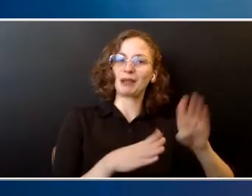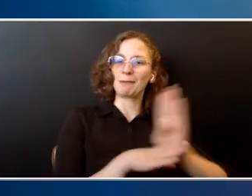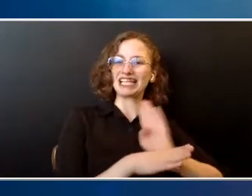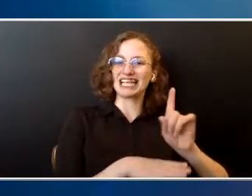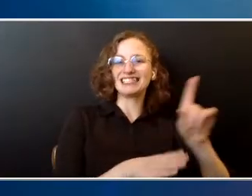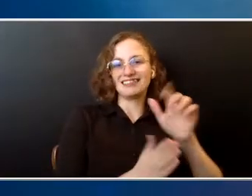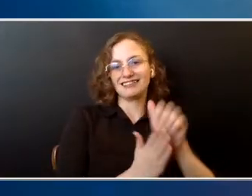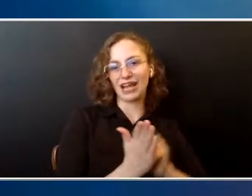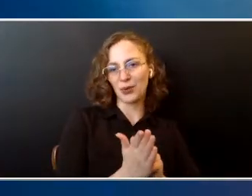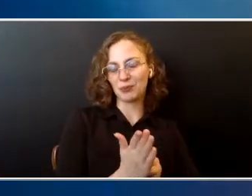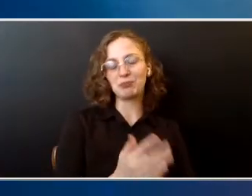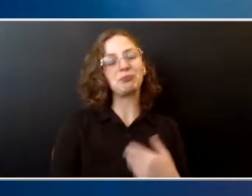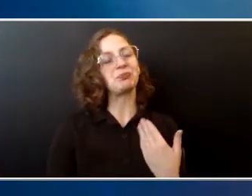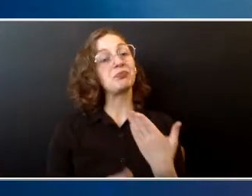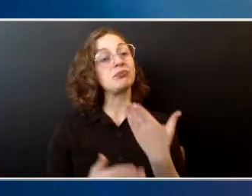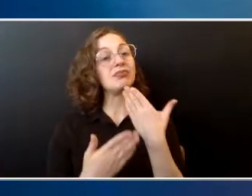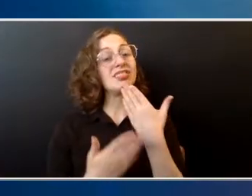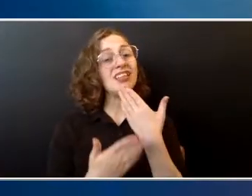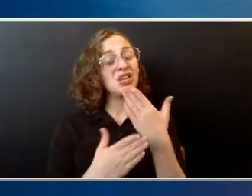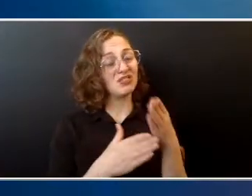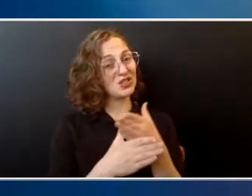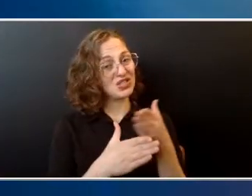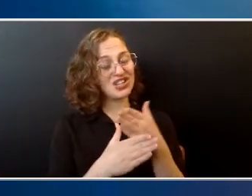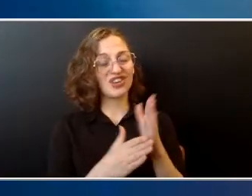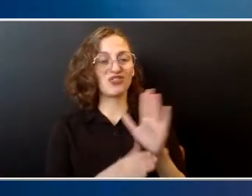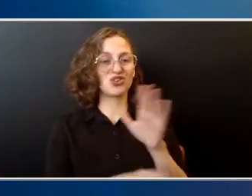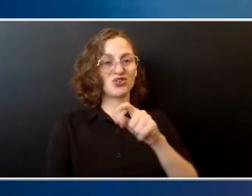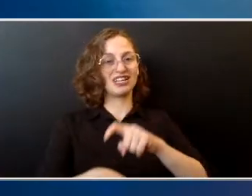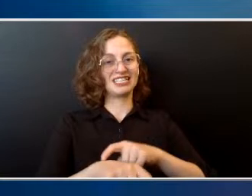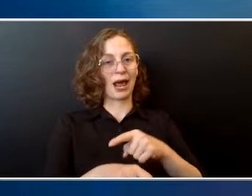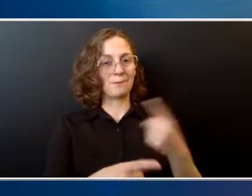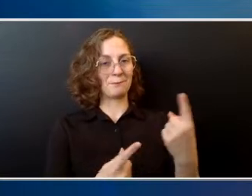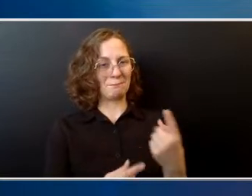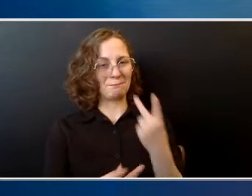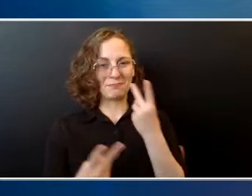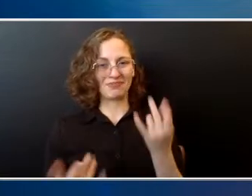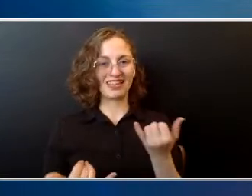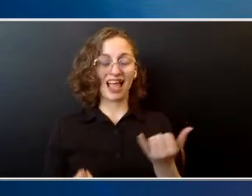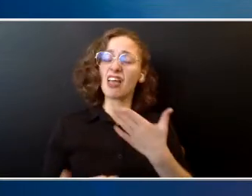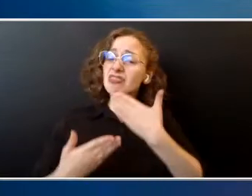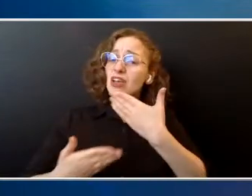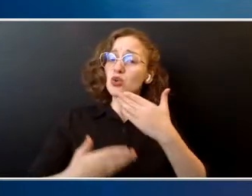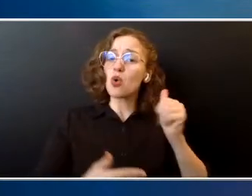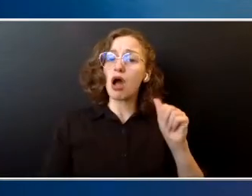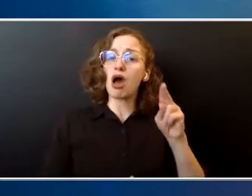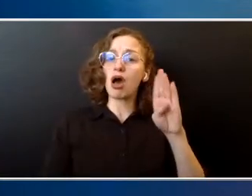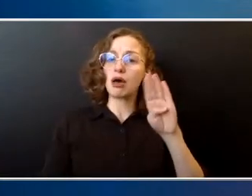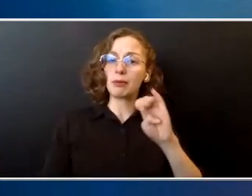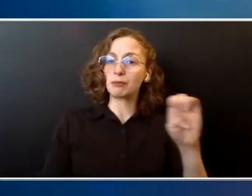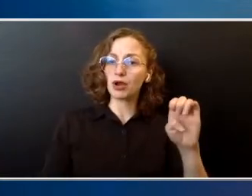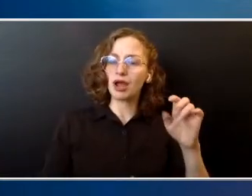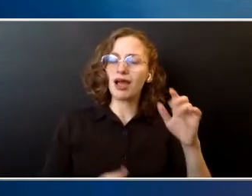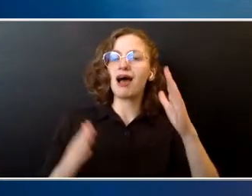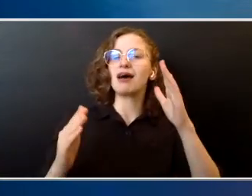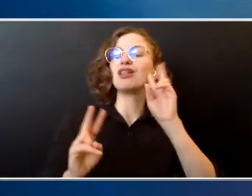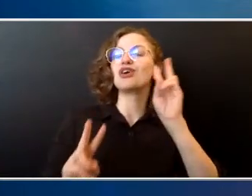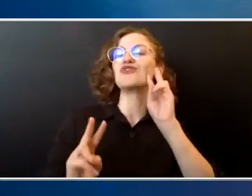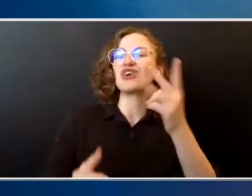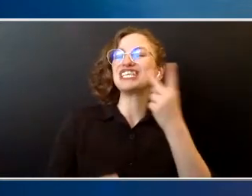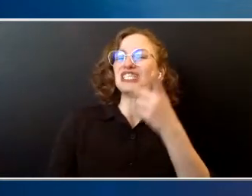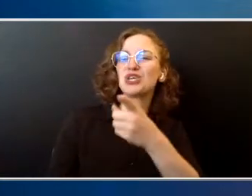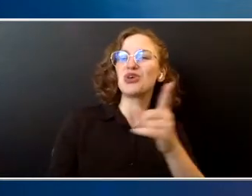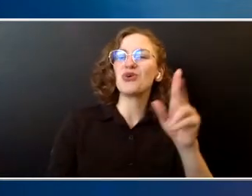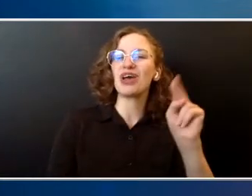both for making time to be with us today. I know you have patience to see. Thank you, Aubrey. And hopefully I'll see you in New York City as a designer. Oh, yes. I can't wait to